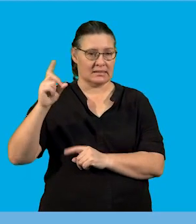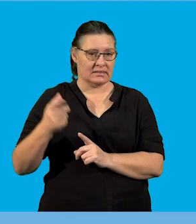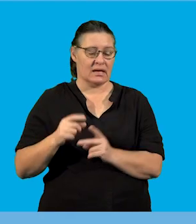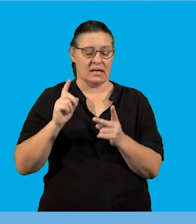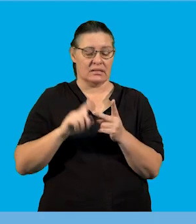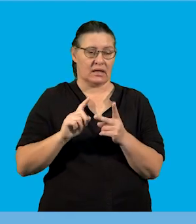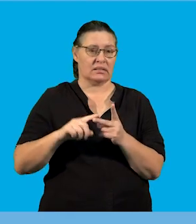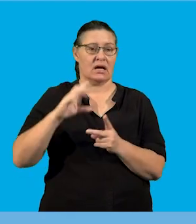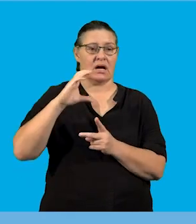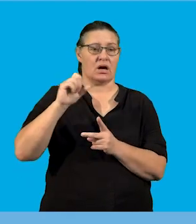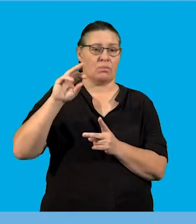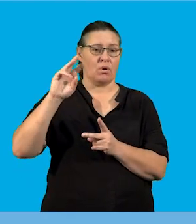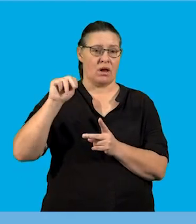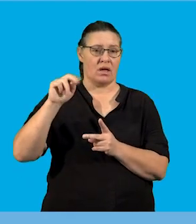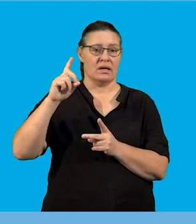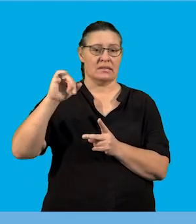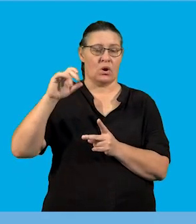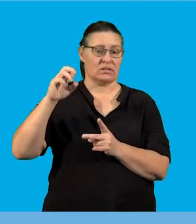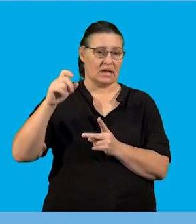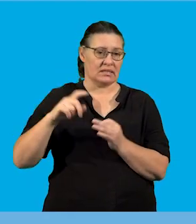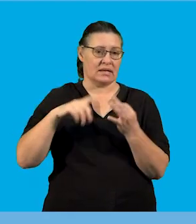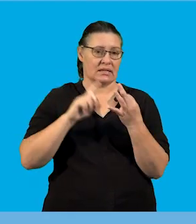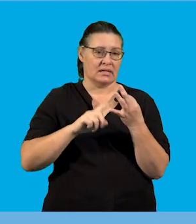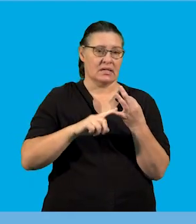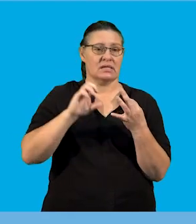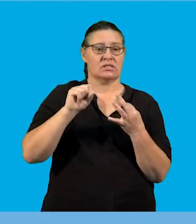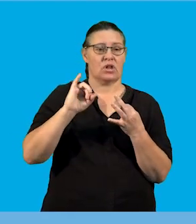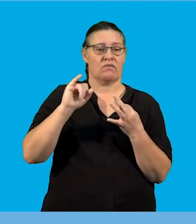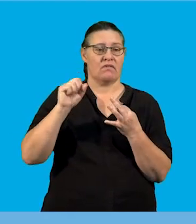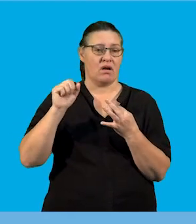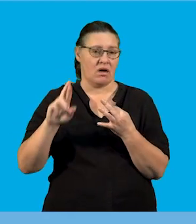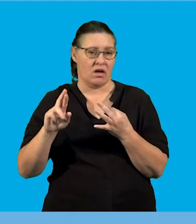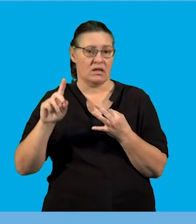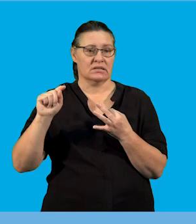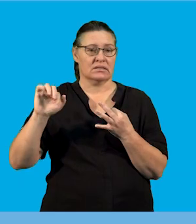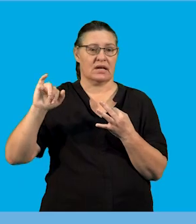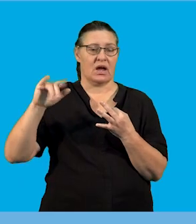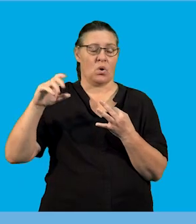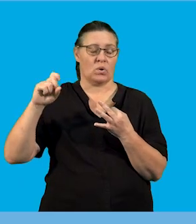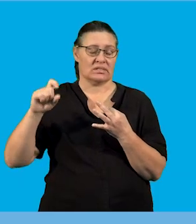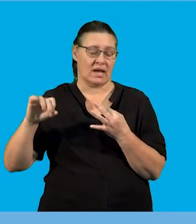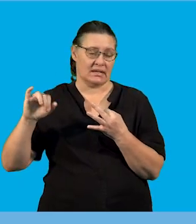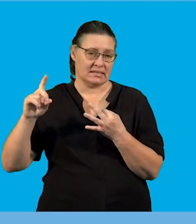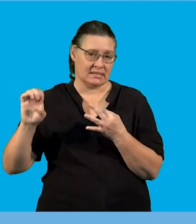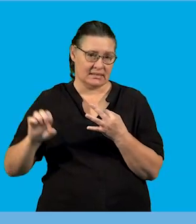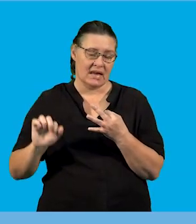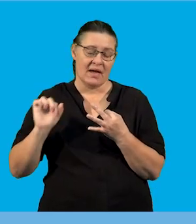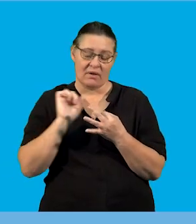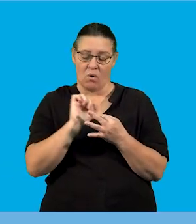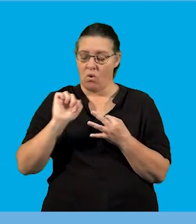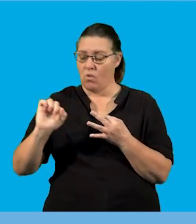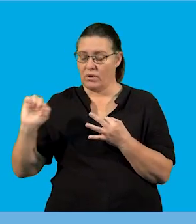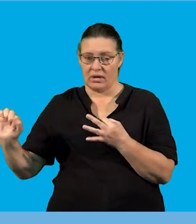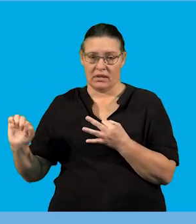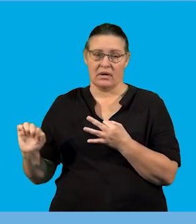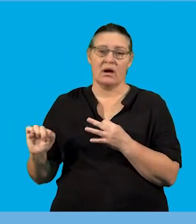one is carbon dioxide, and then the last one is sulfur trioxide. So all of those are particular compounds that we have seen here. They